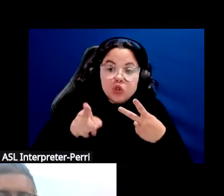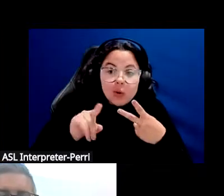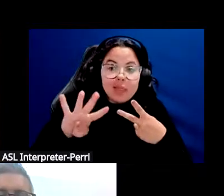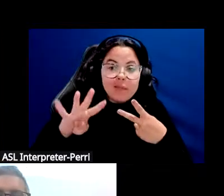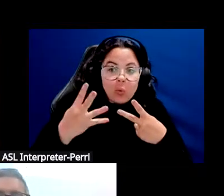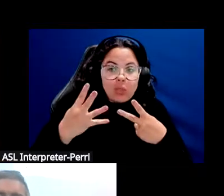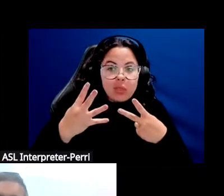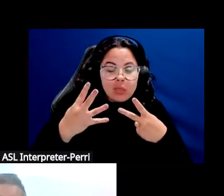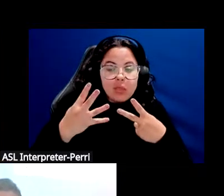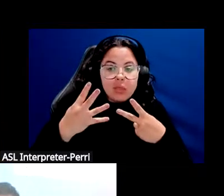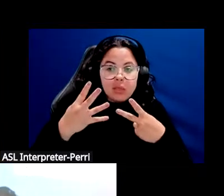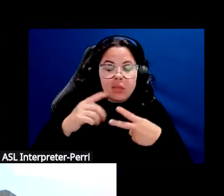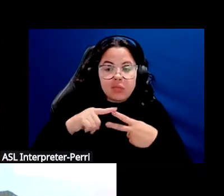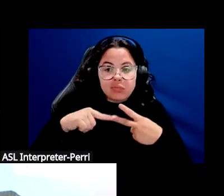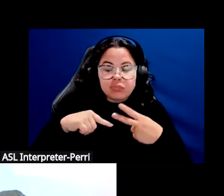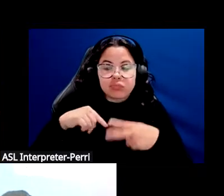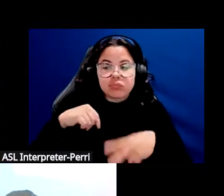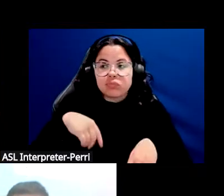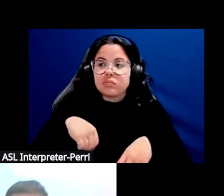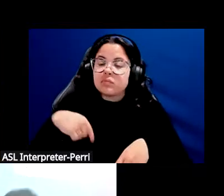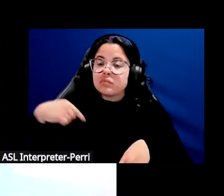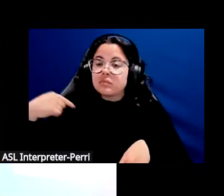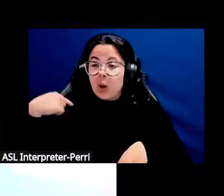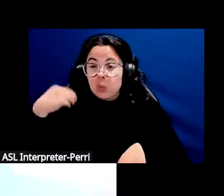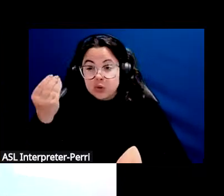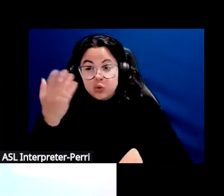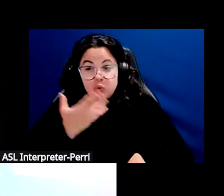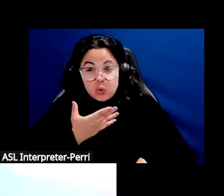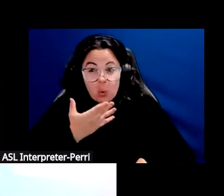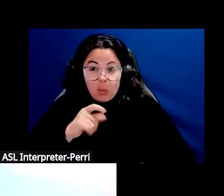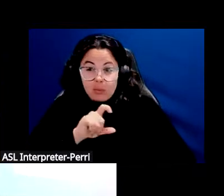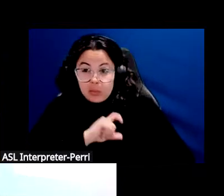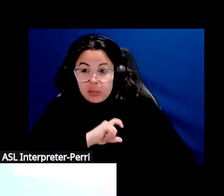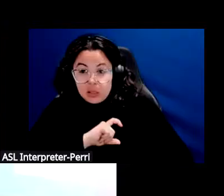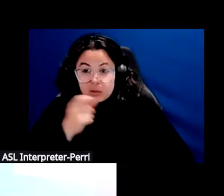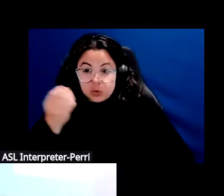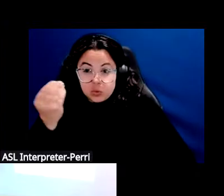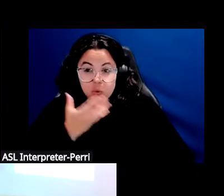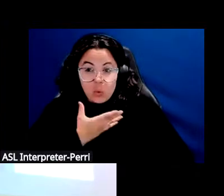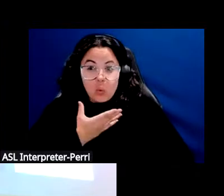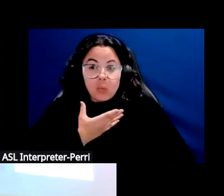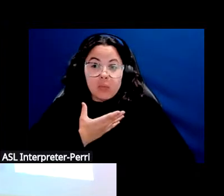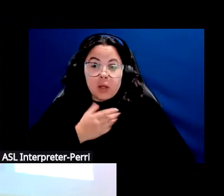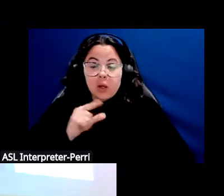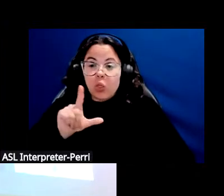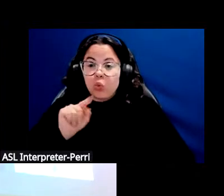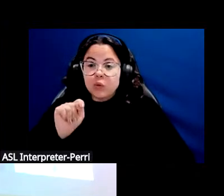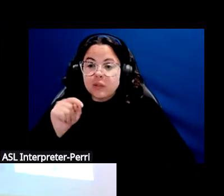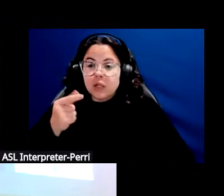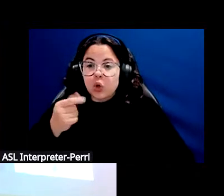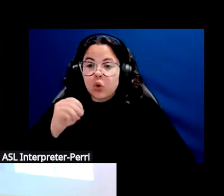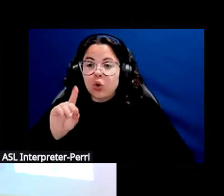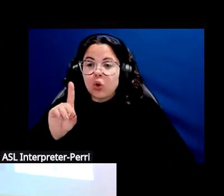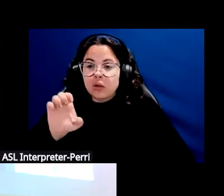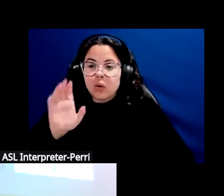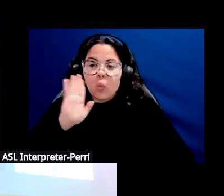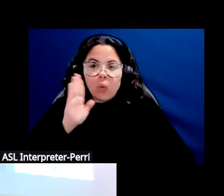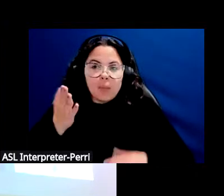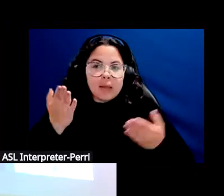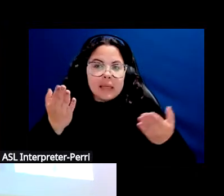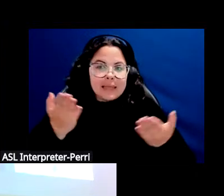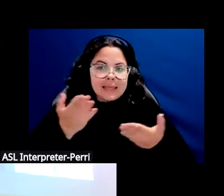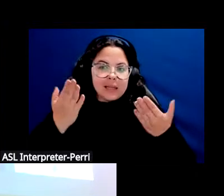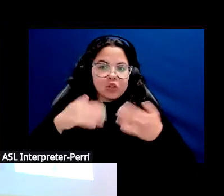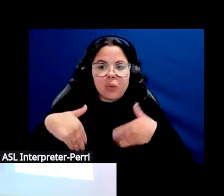July. I was told by Sergeant Leak that Lieutenant Good will be here to give the